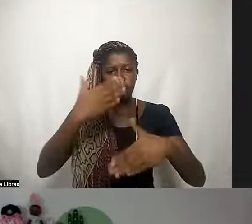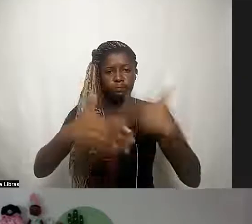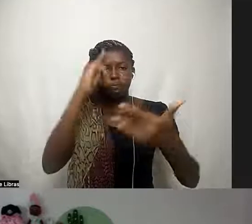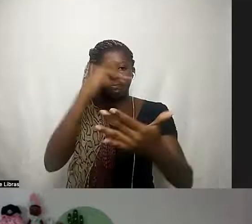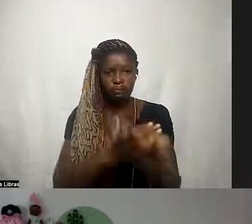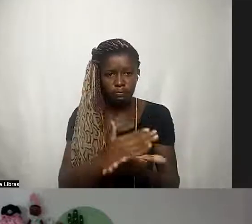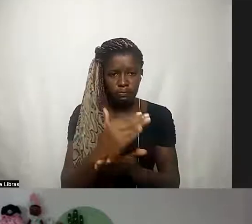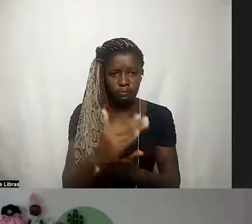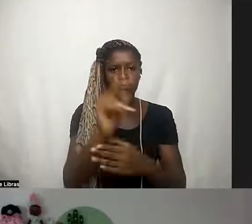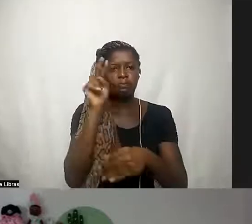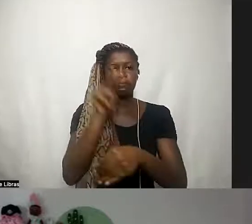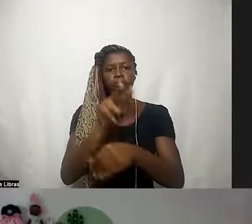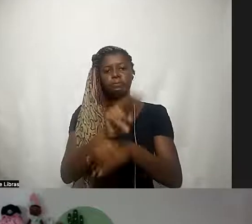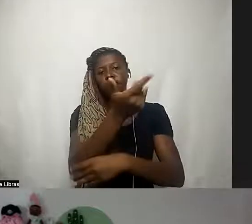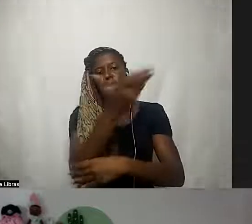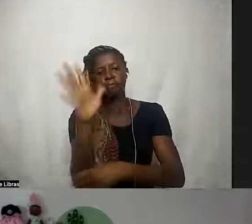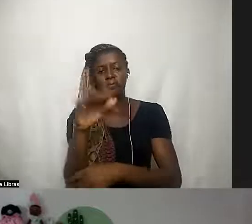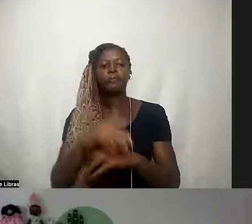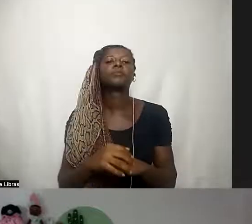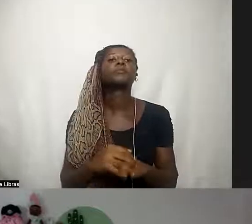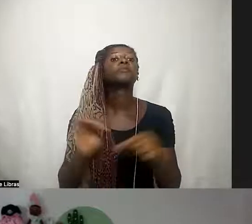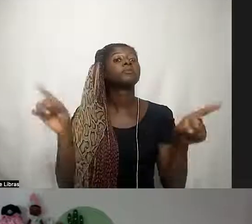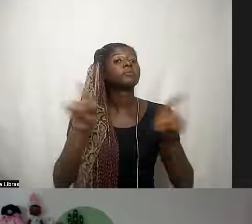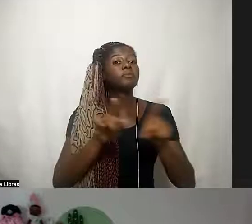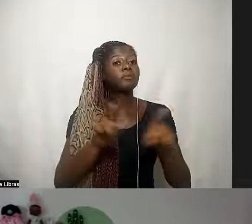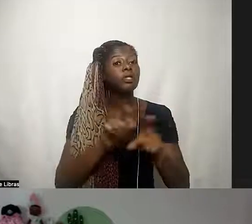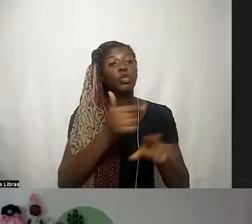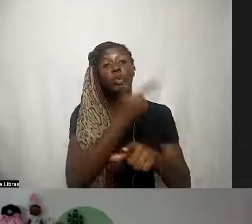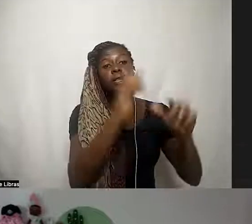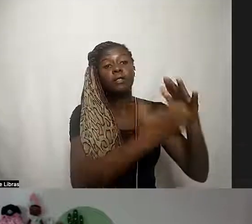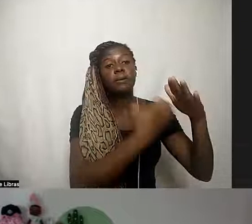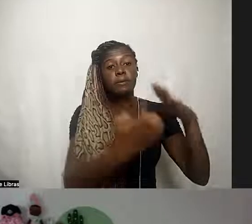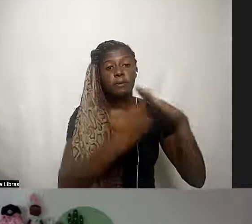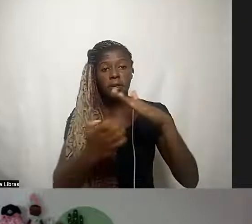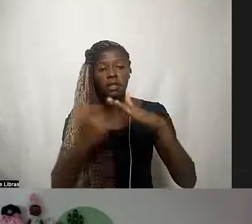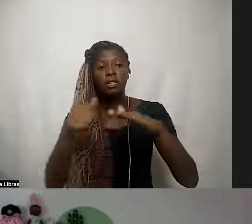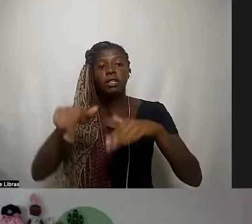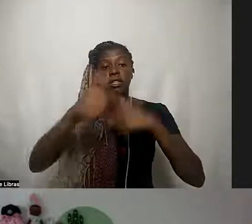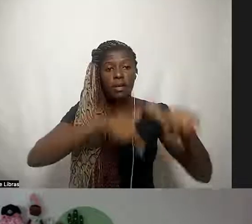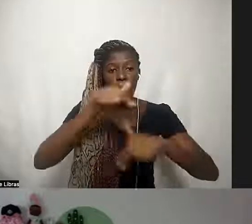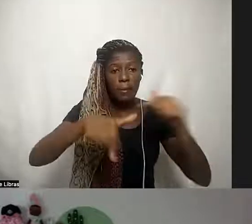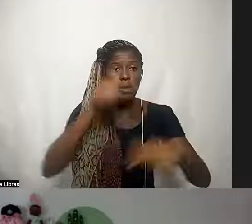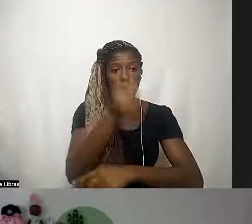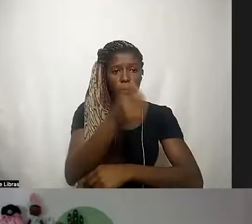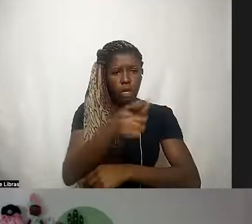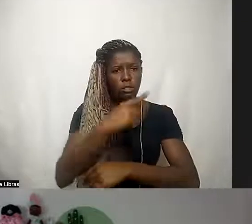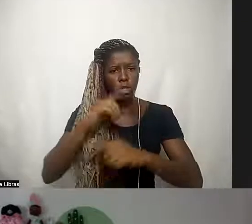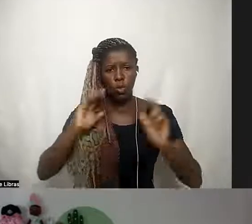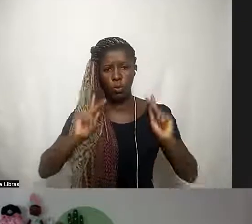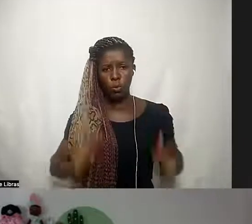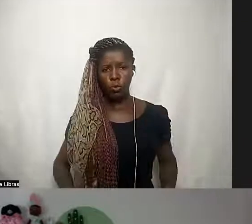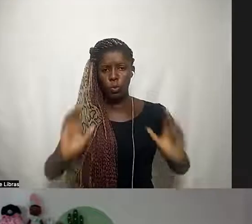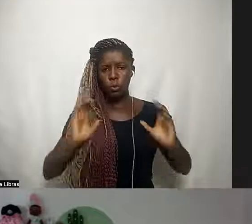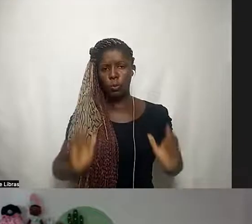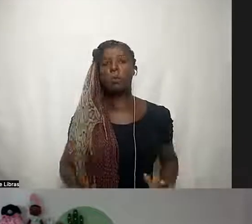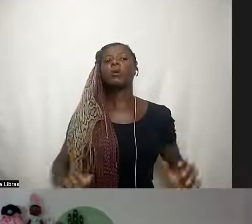sustainable actions from our governments. And in fourth place, more companies that use our oceans